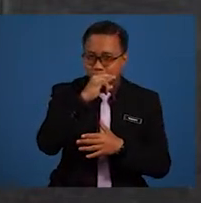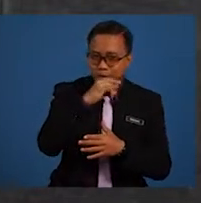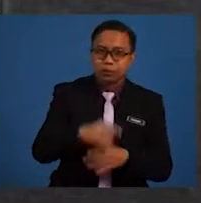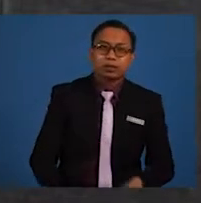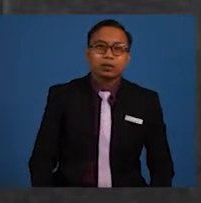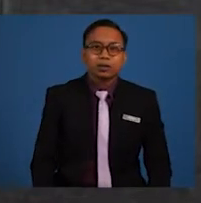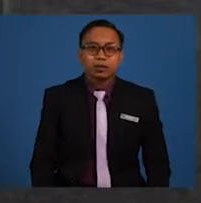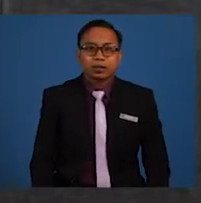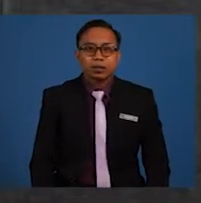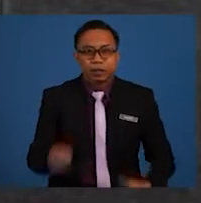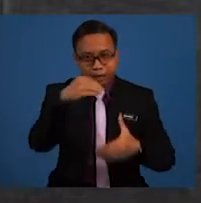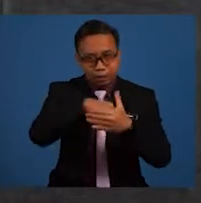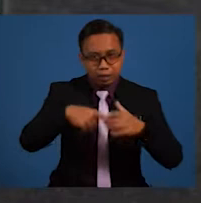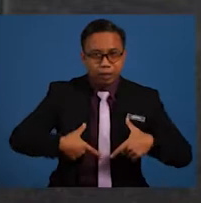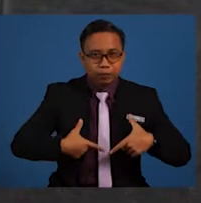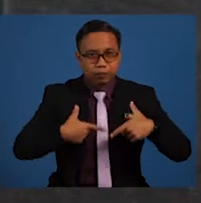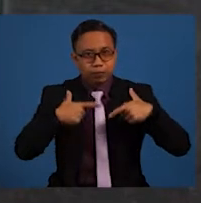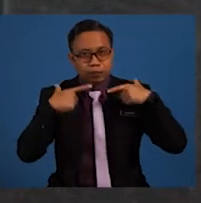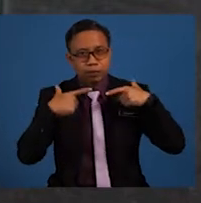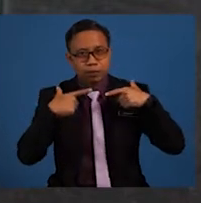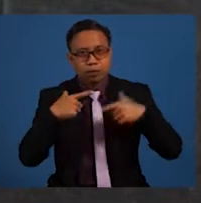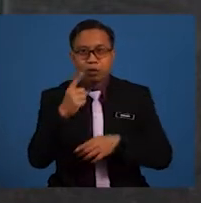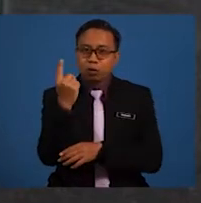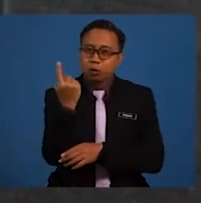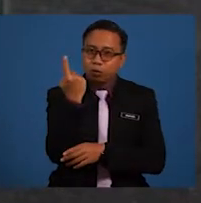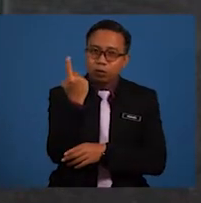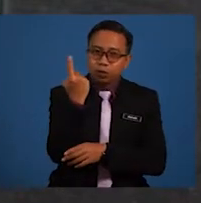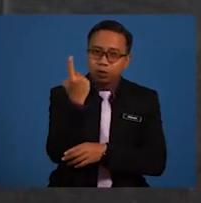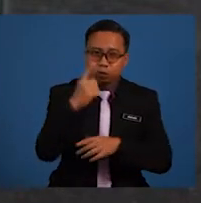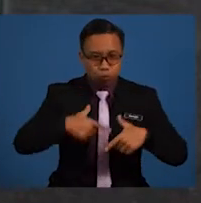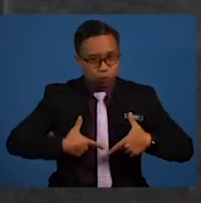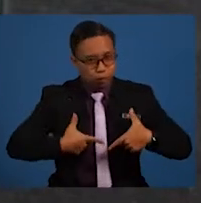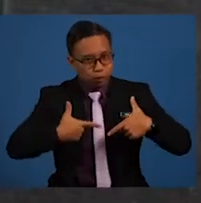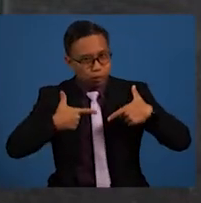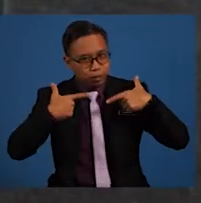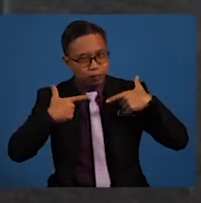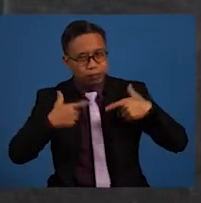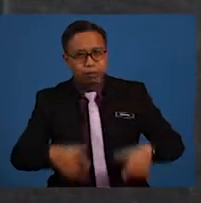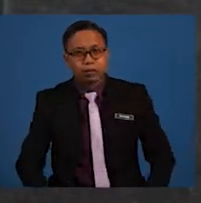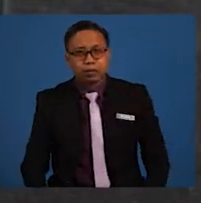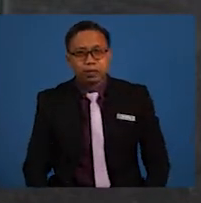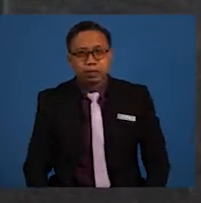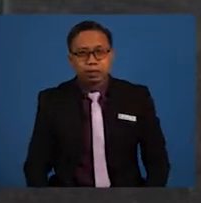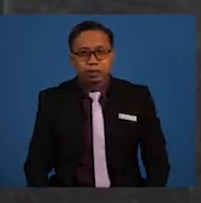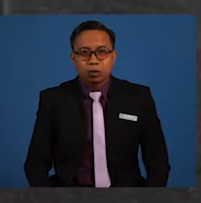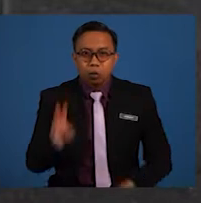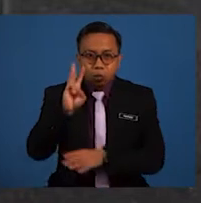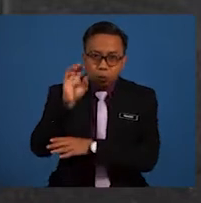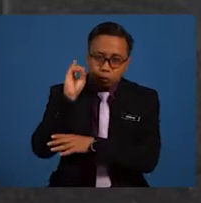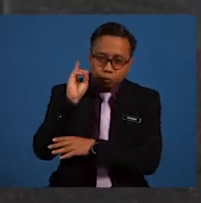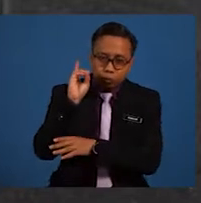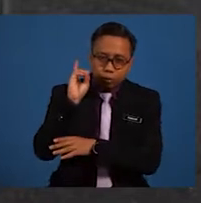to have you come into my life only to leave again. It would